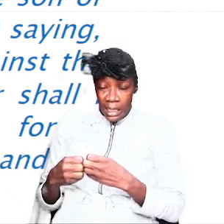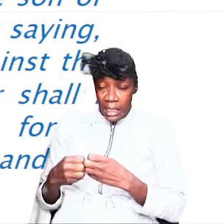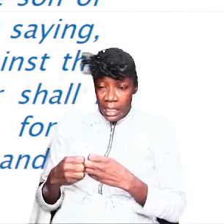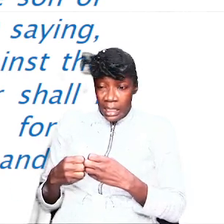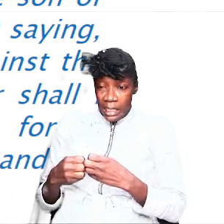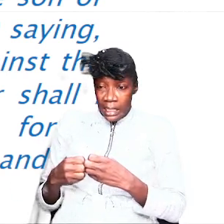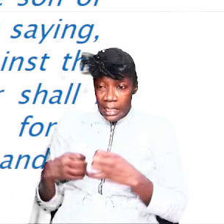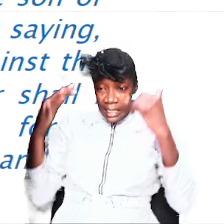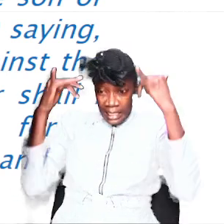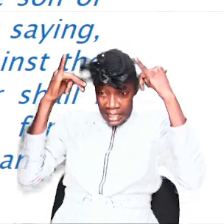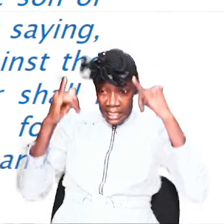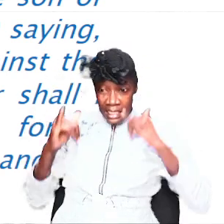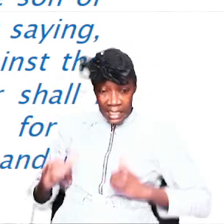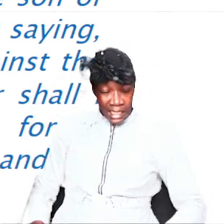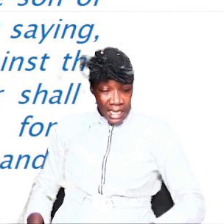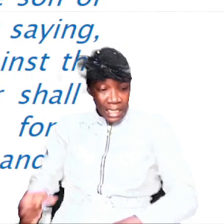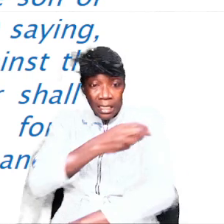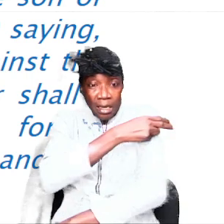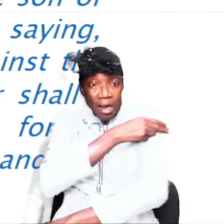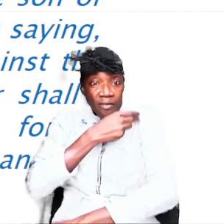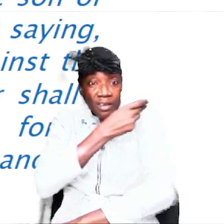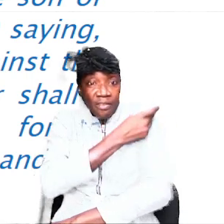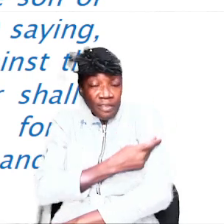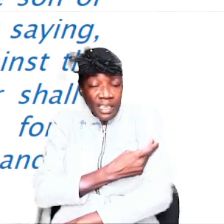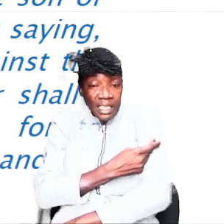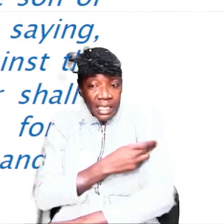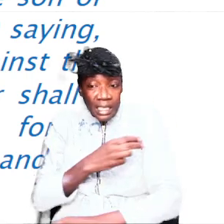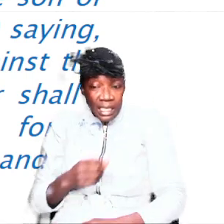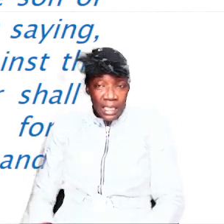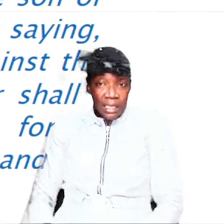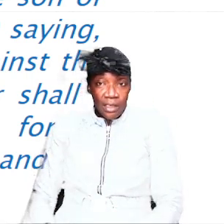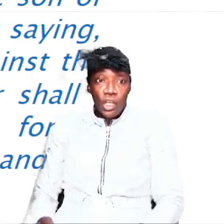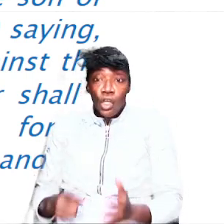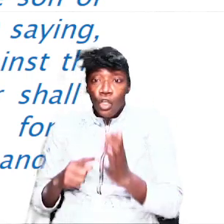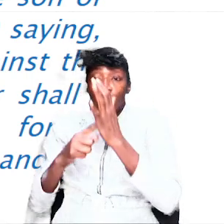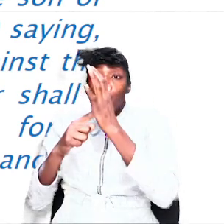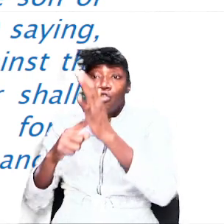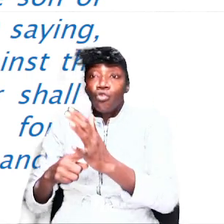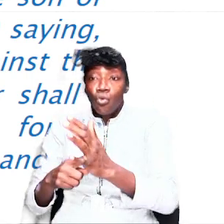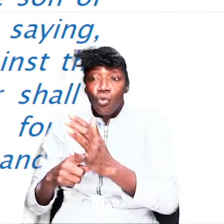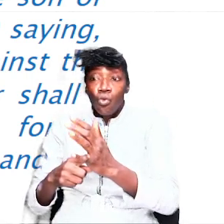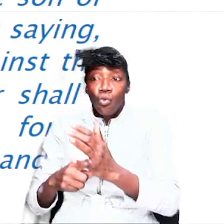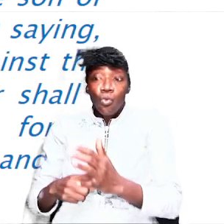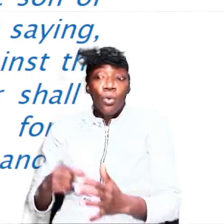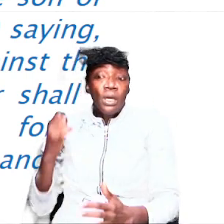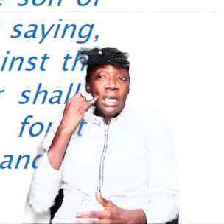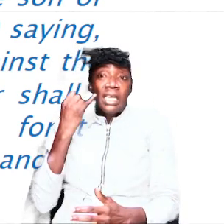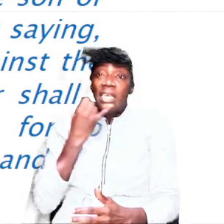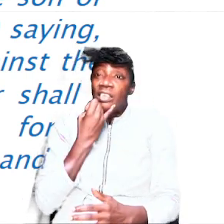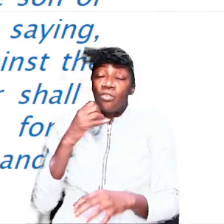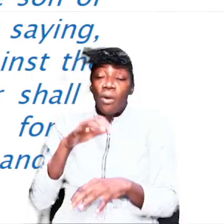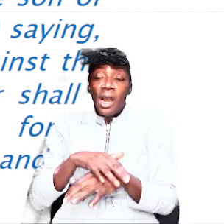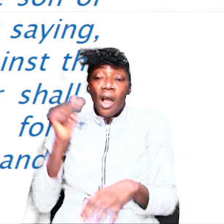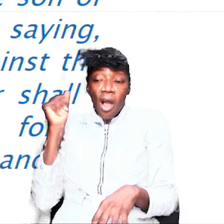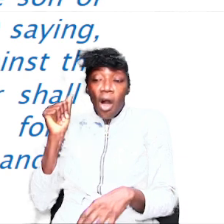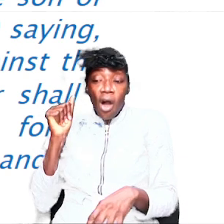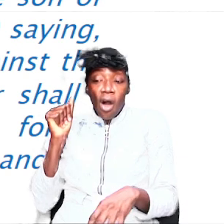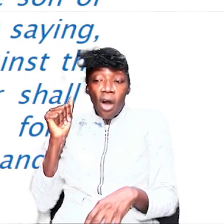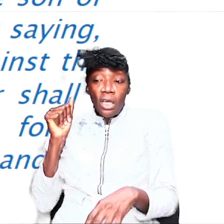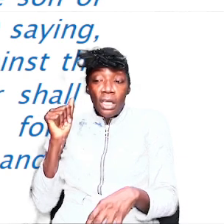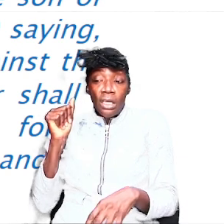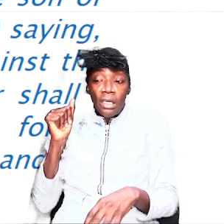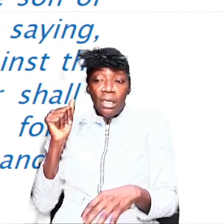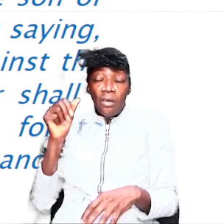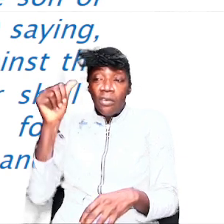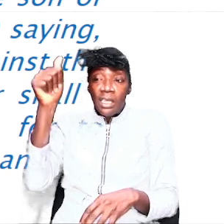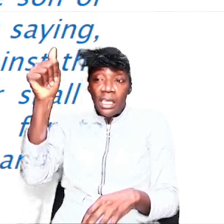just strengthening the point now that Israel, right, called for the Ark of the Covenant, Judges. So the children